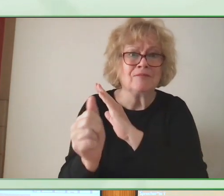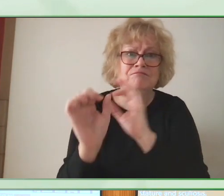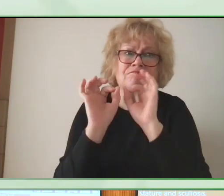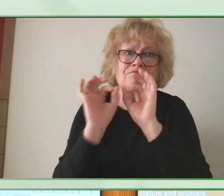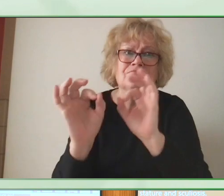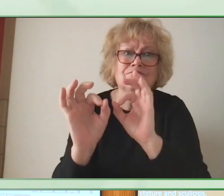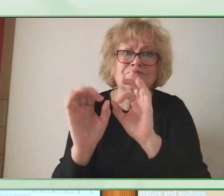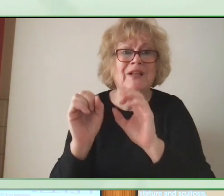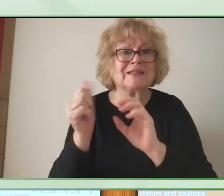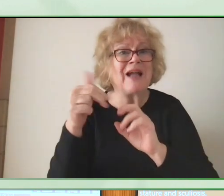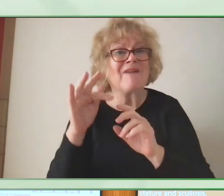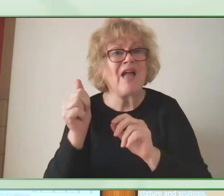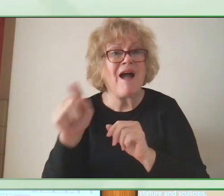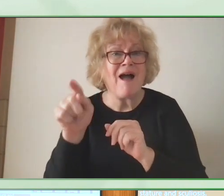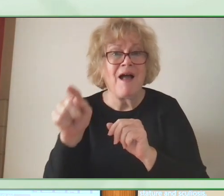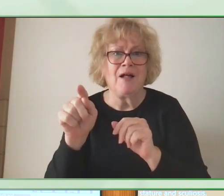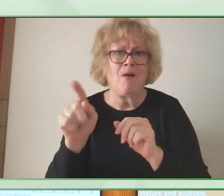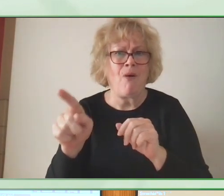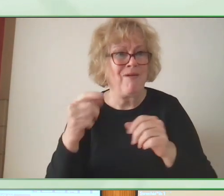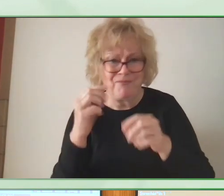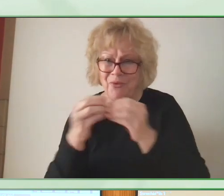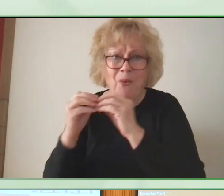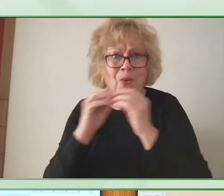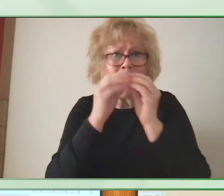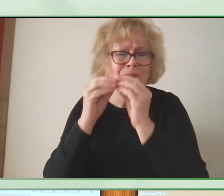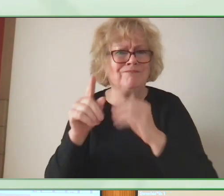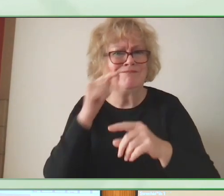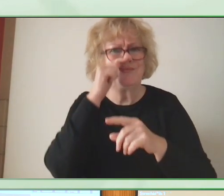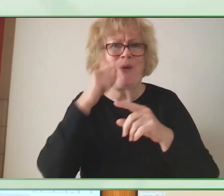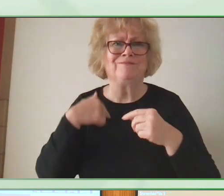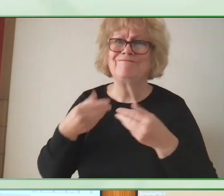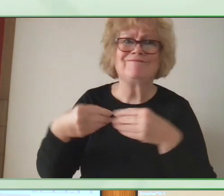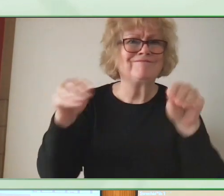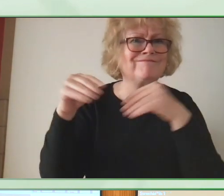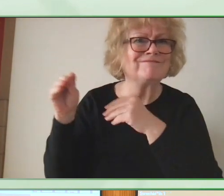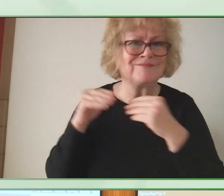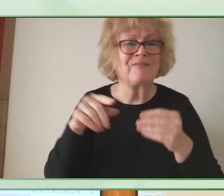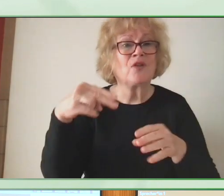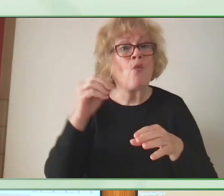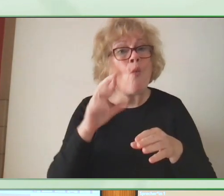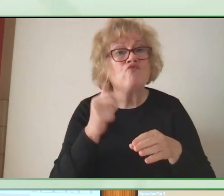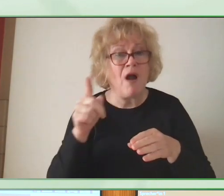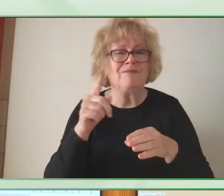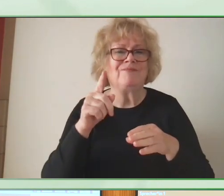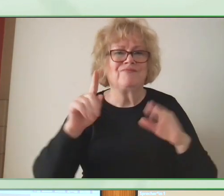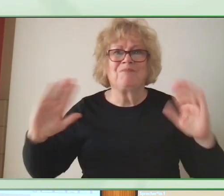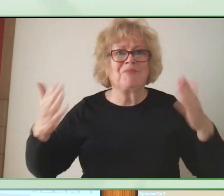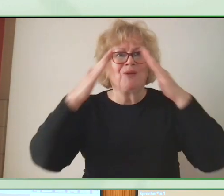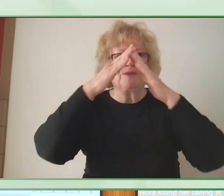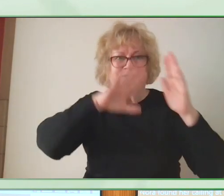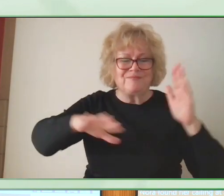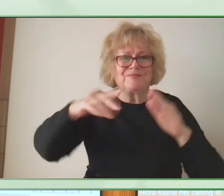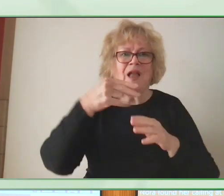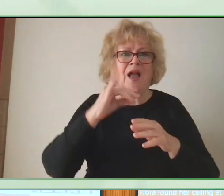she became president and transformed the organization into a hub for vocational training and social